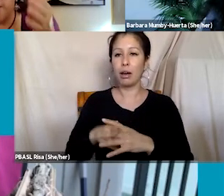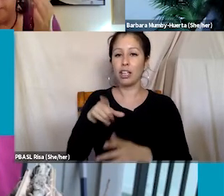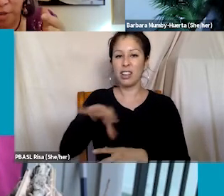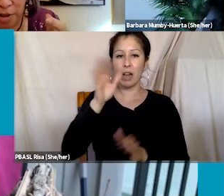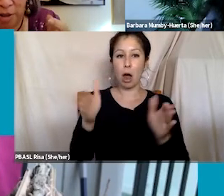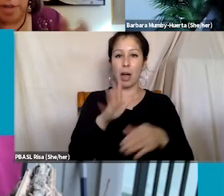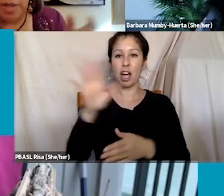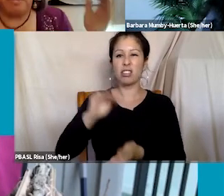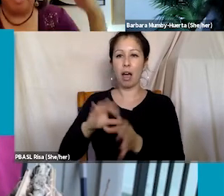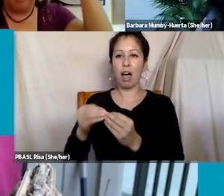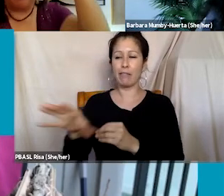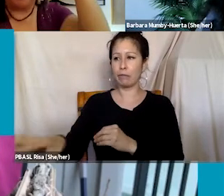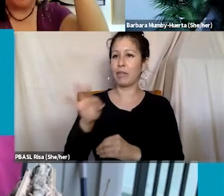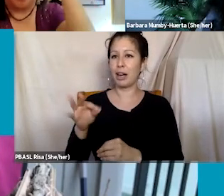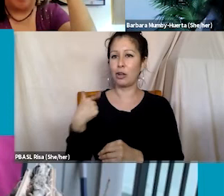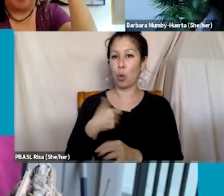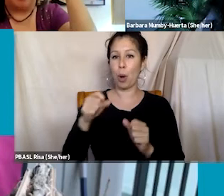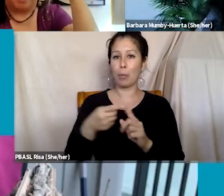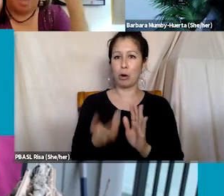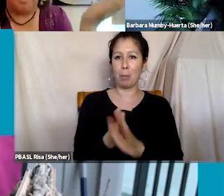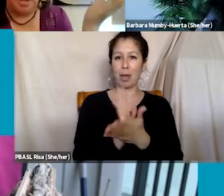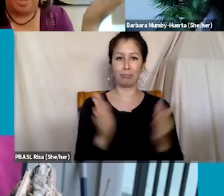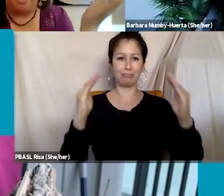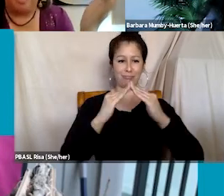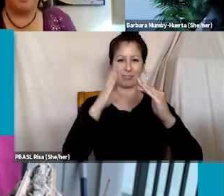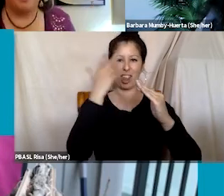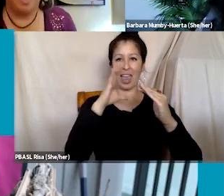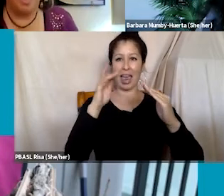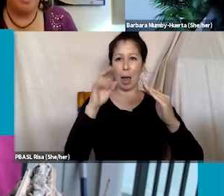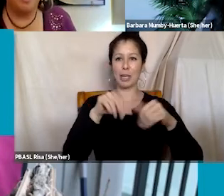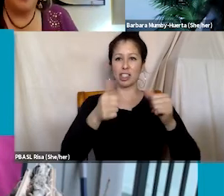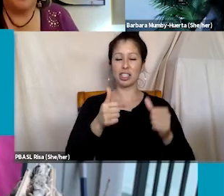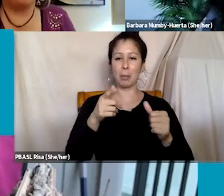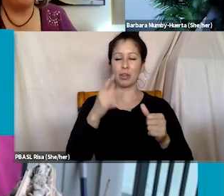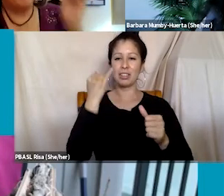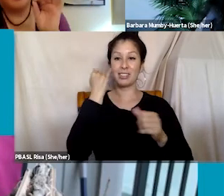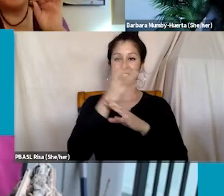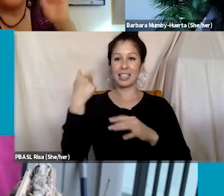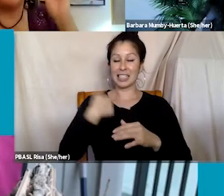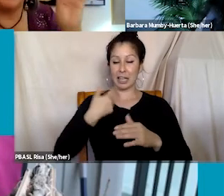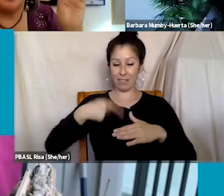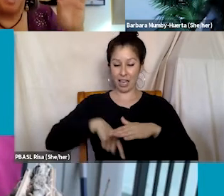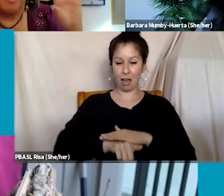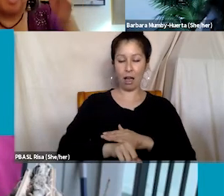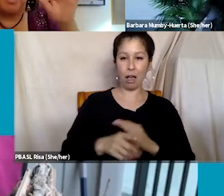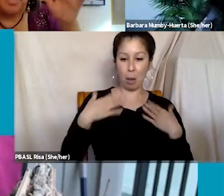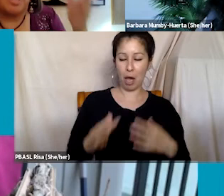box at her doctor's office that we were able to just turn into a cabin shape. And then the weirdest thing is she lived